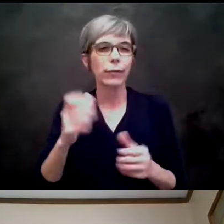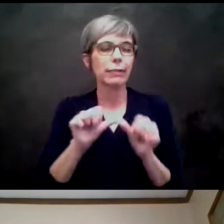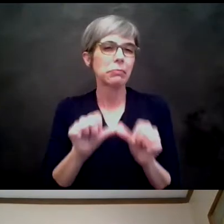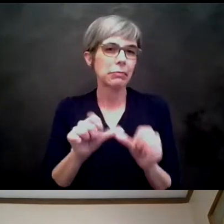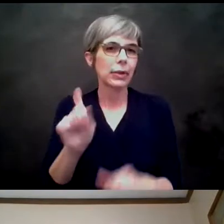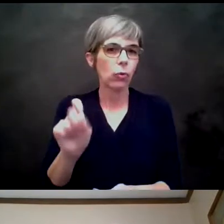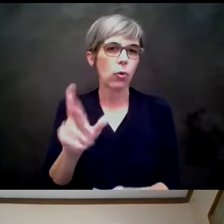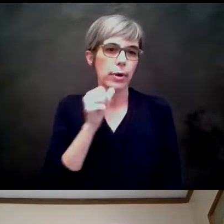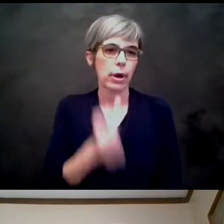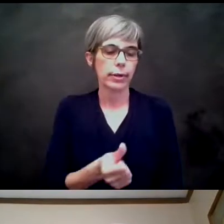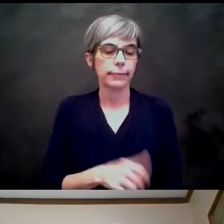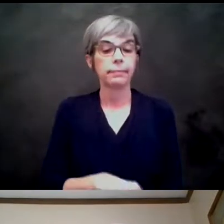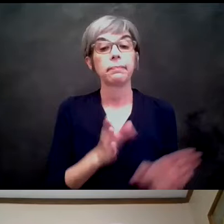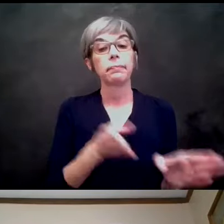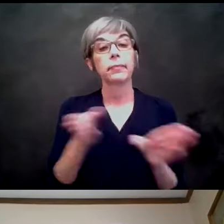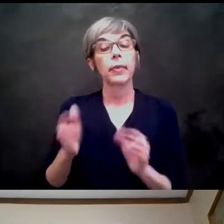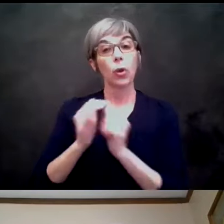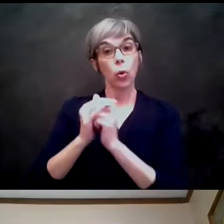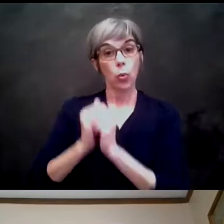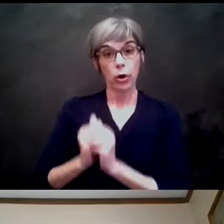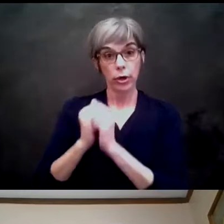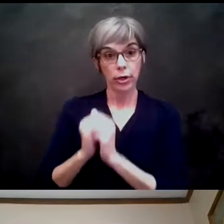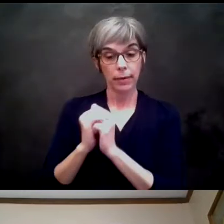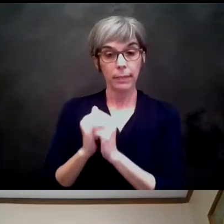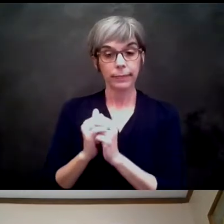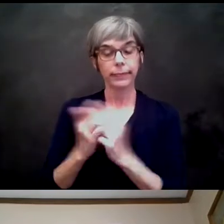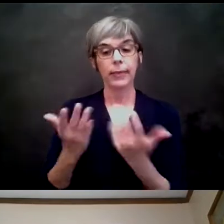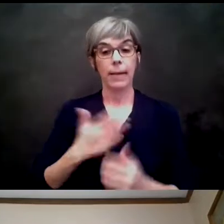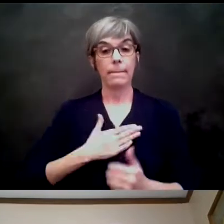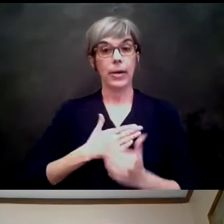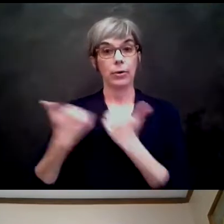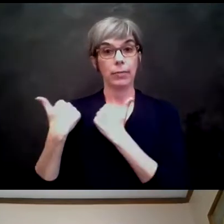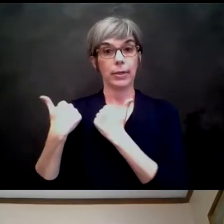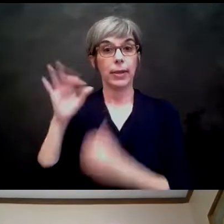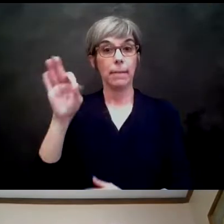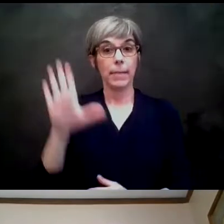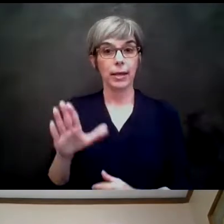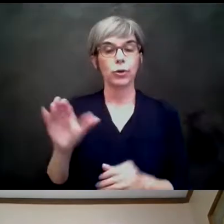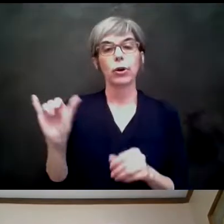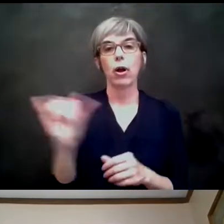I kind of double as both a pastor as well as executive director,